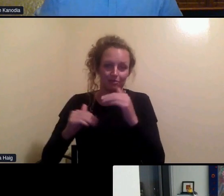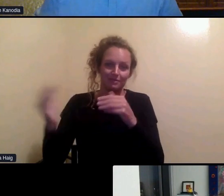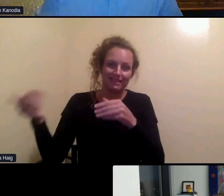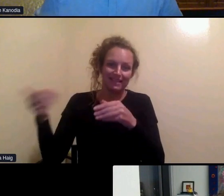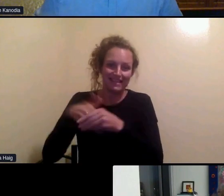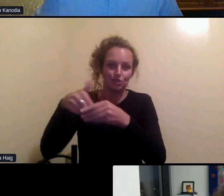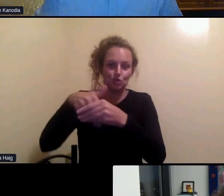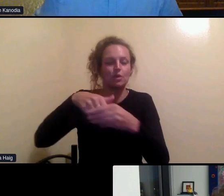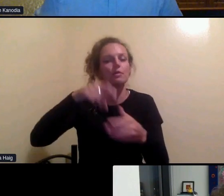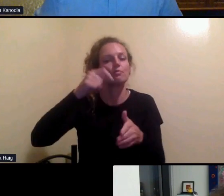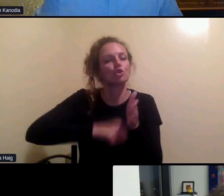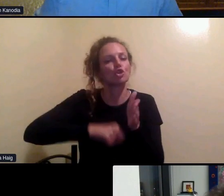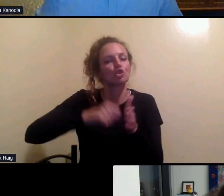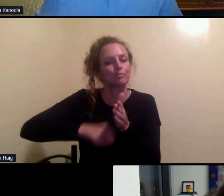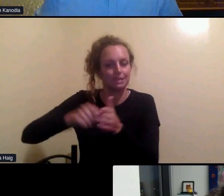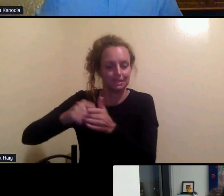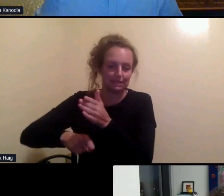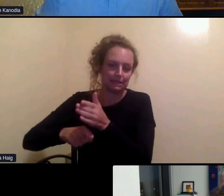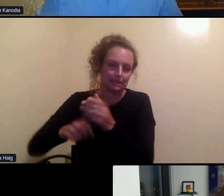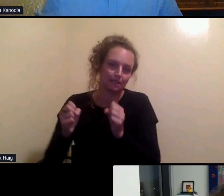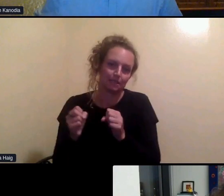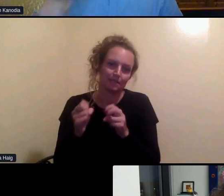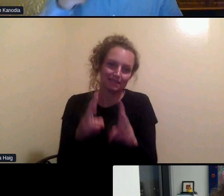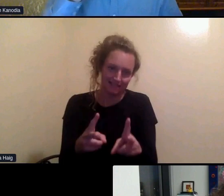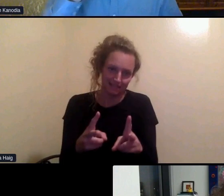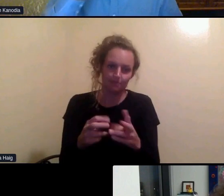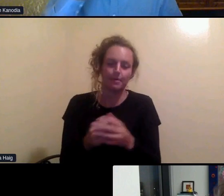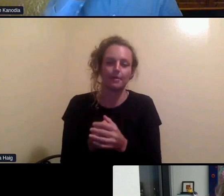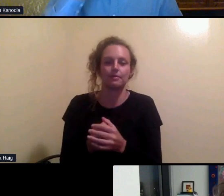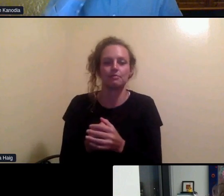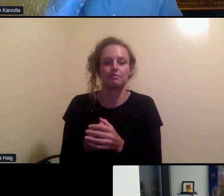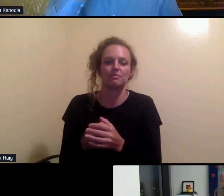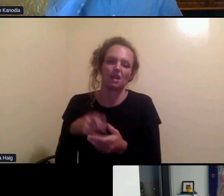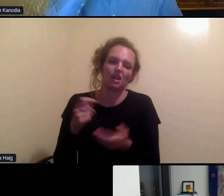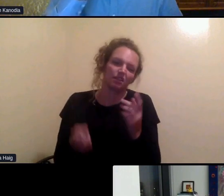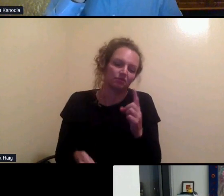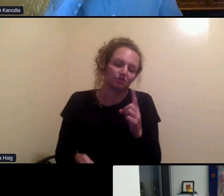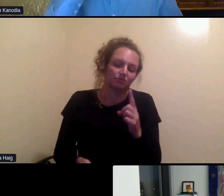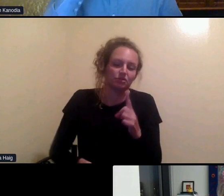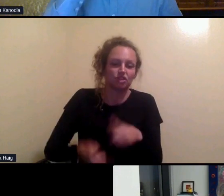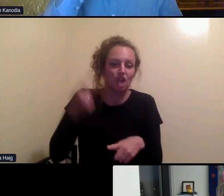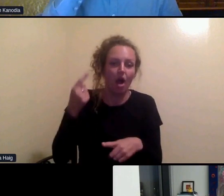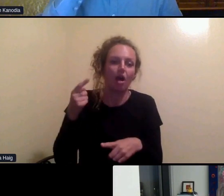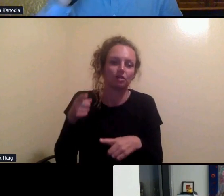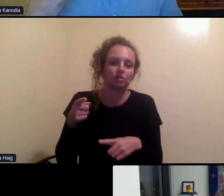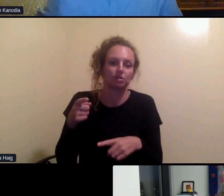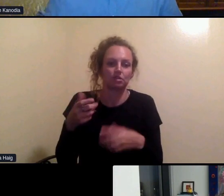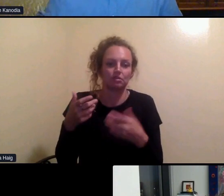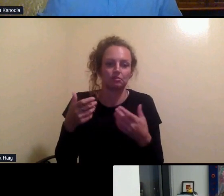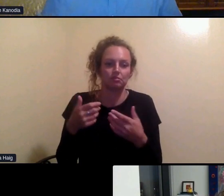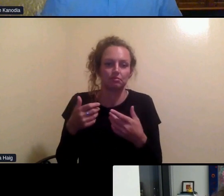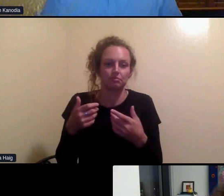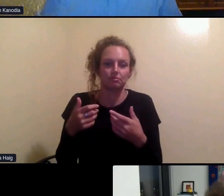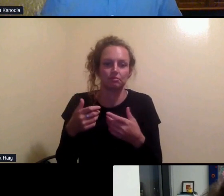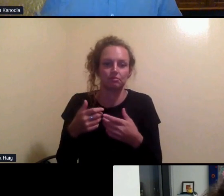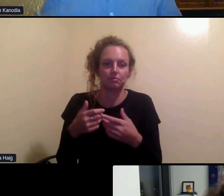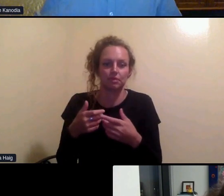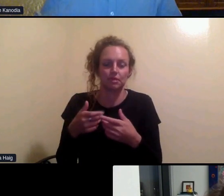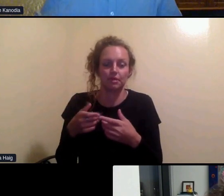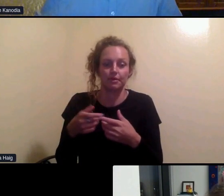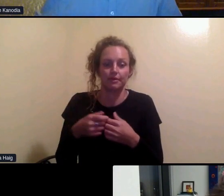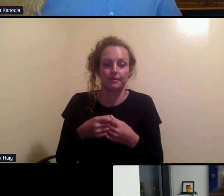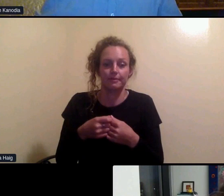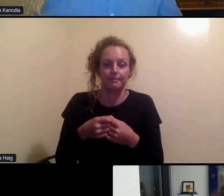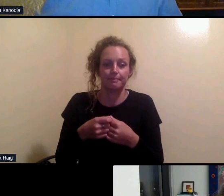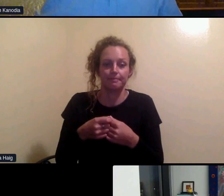was here, my co-director, charged the Paralympic Legacy Program. She would be telling you that the that the procurement system was set up for accessibility. It wasn't enough